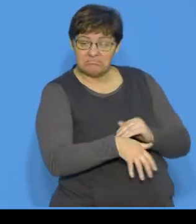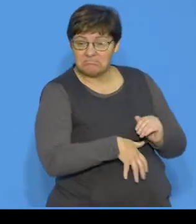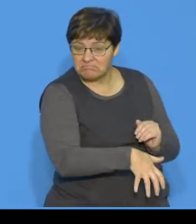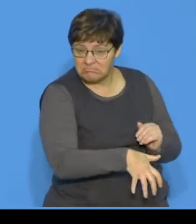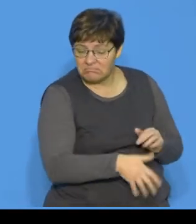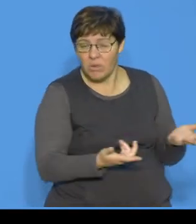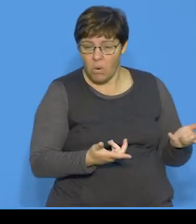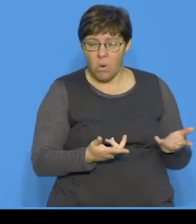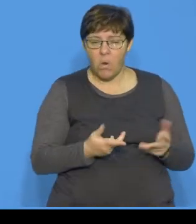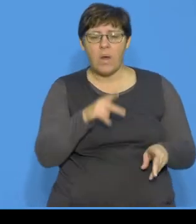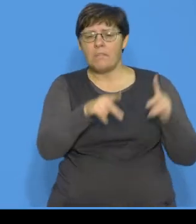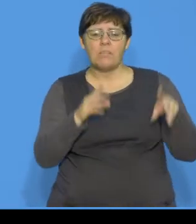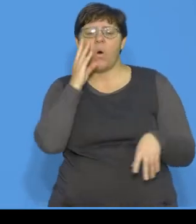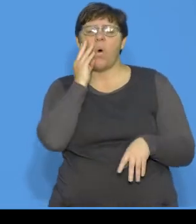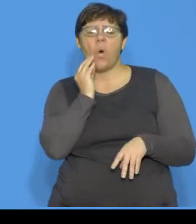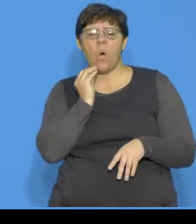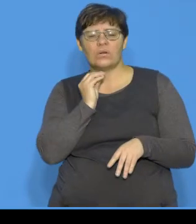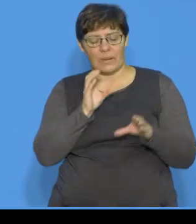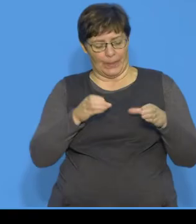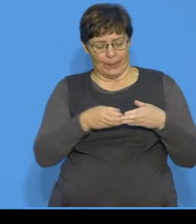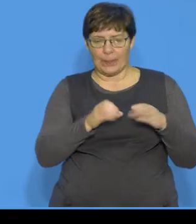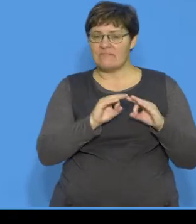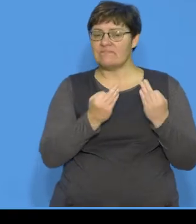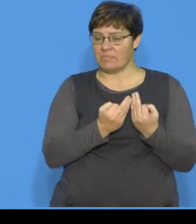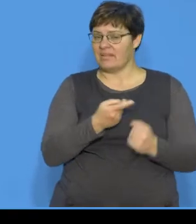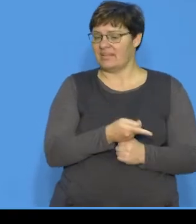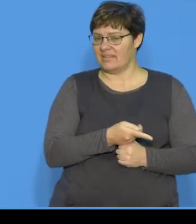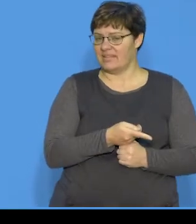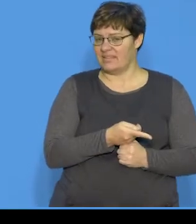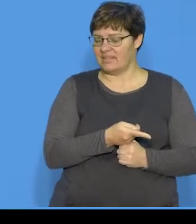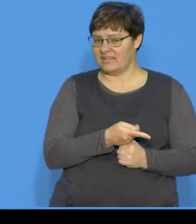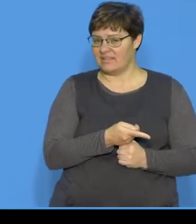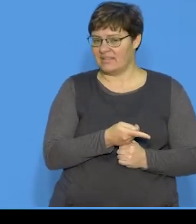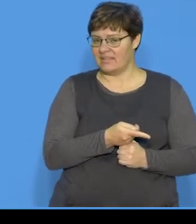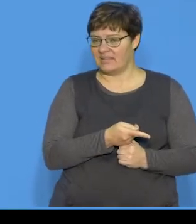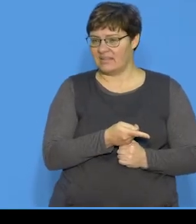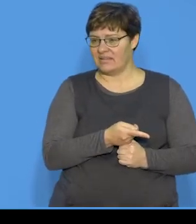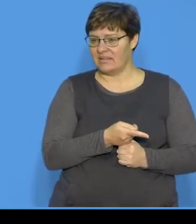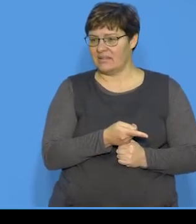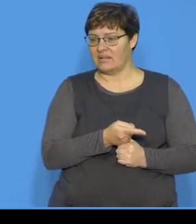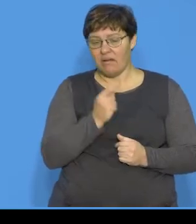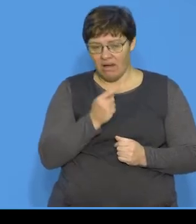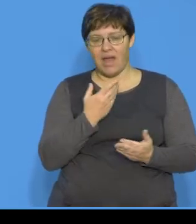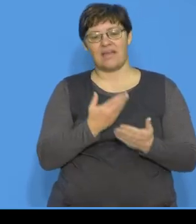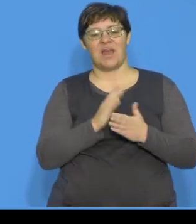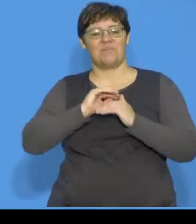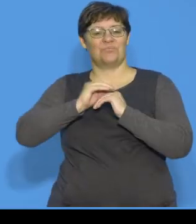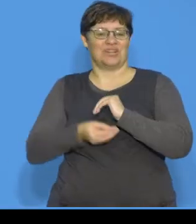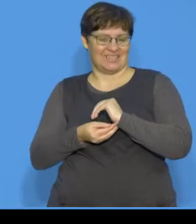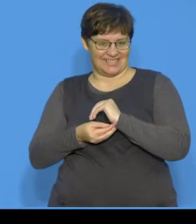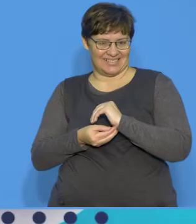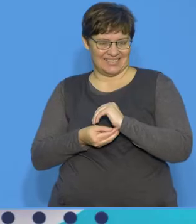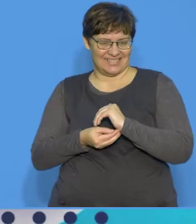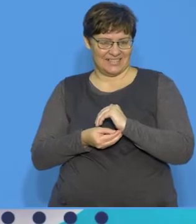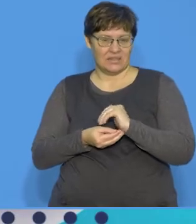older people in the little family unit, could be protected. And once you